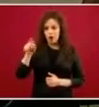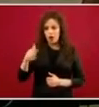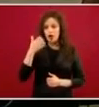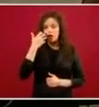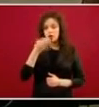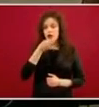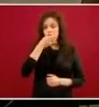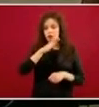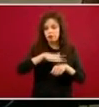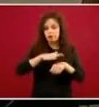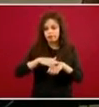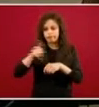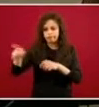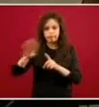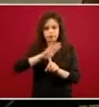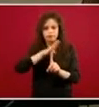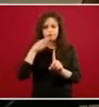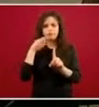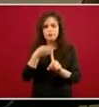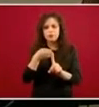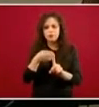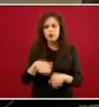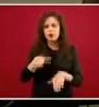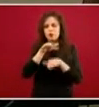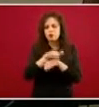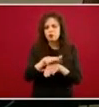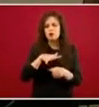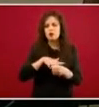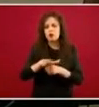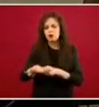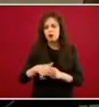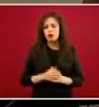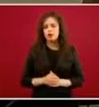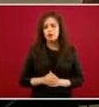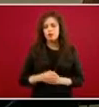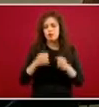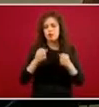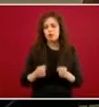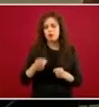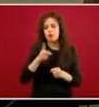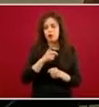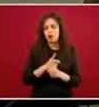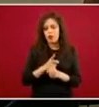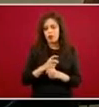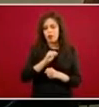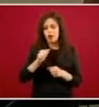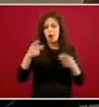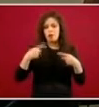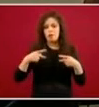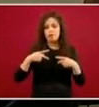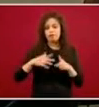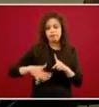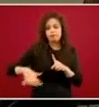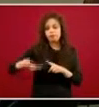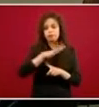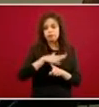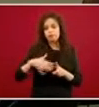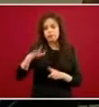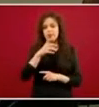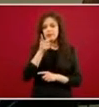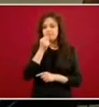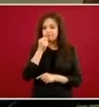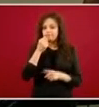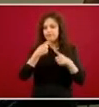Now, Dr. Victor Borja has a specific message regarding the security of health